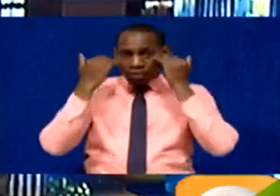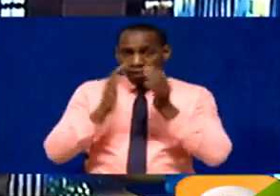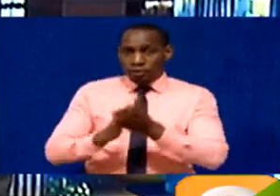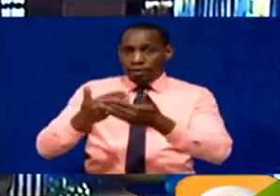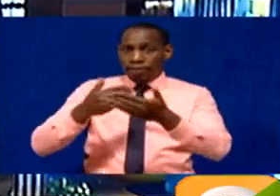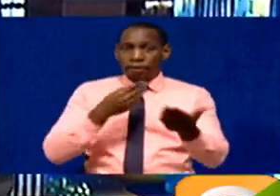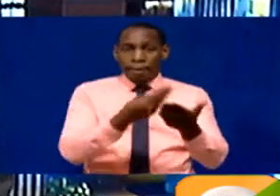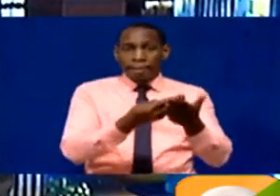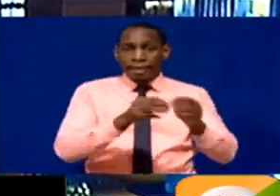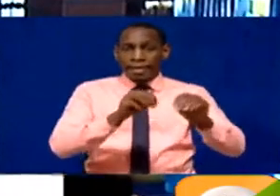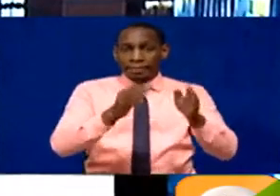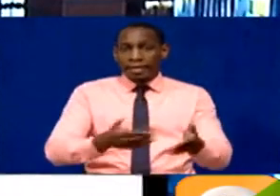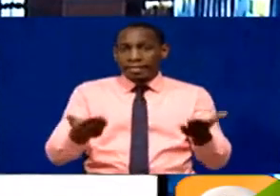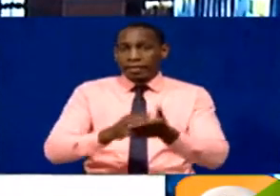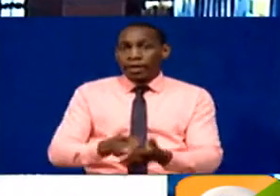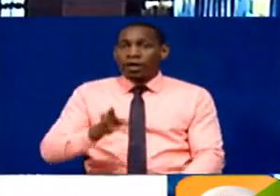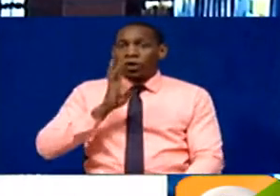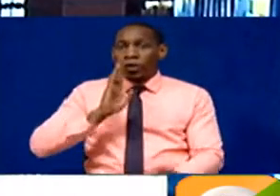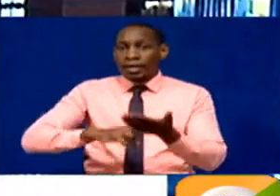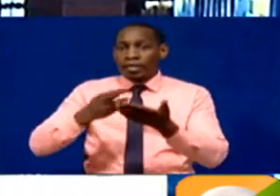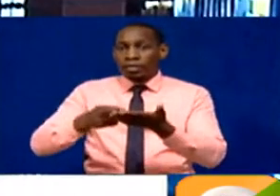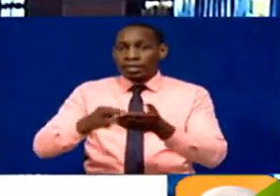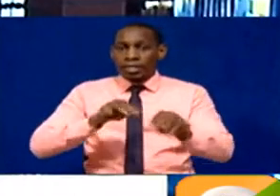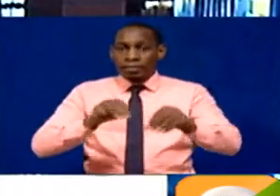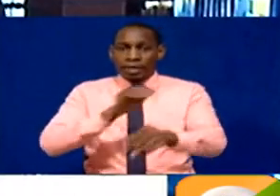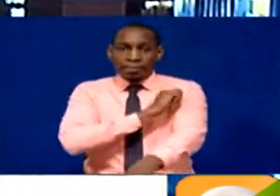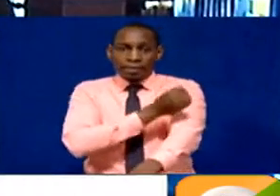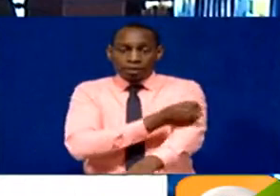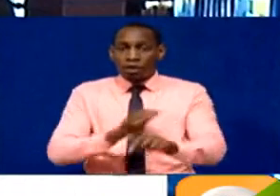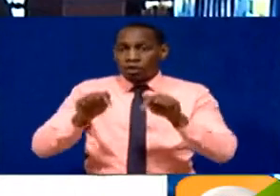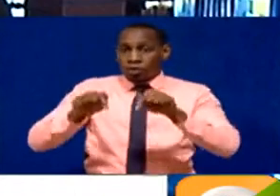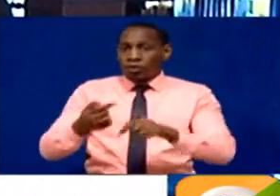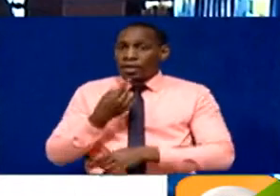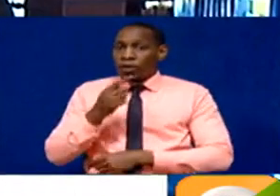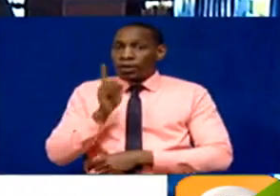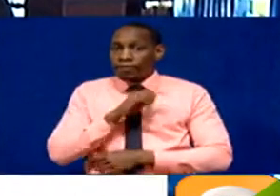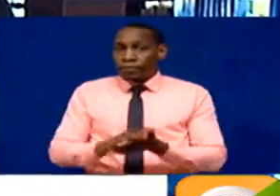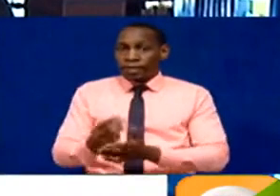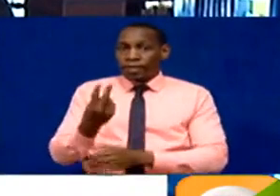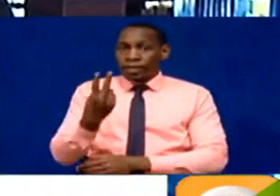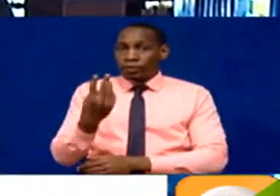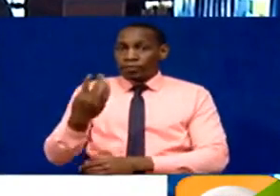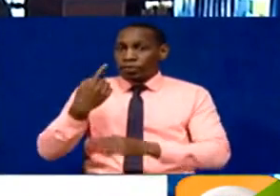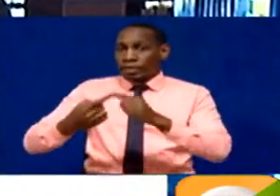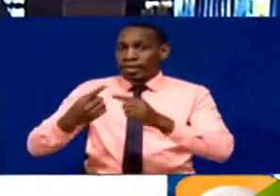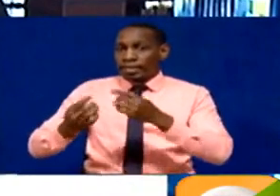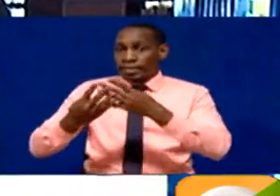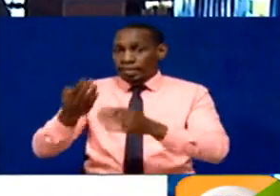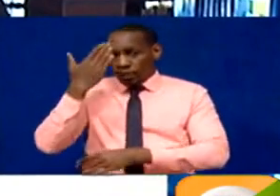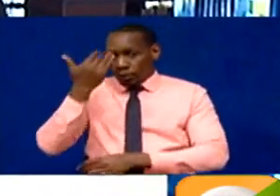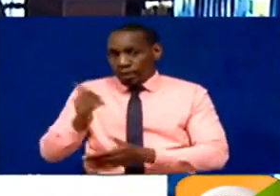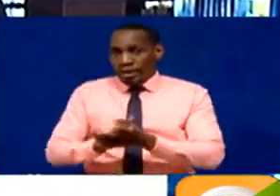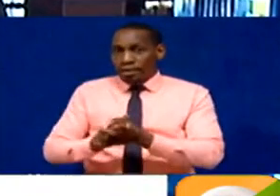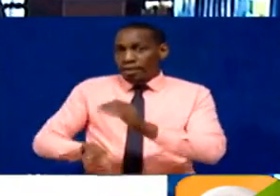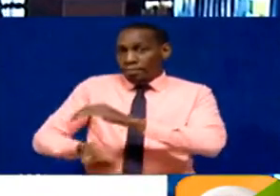a former finance manager at the Water Resources Management Authority, has today been sentenced to 24 years in jail for